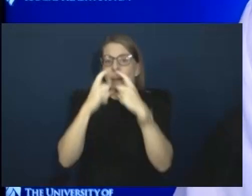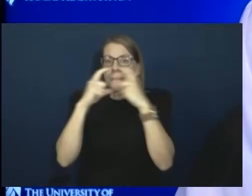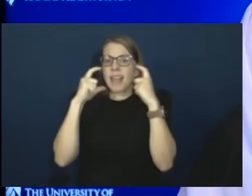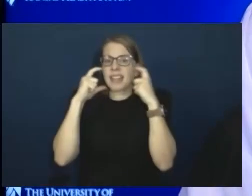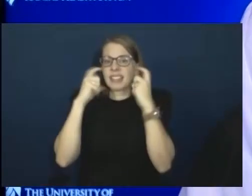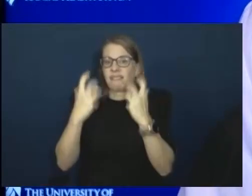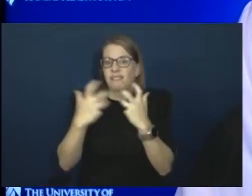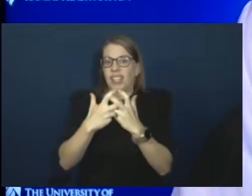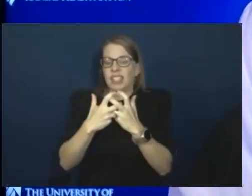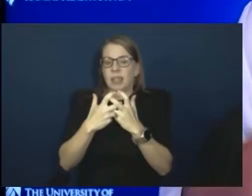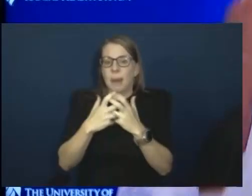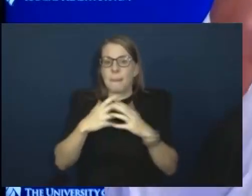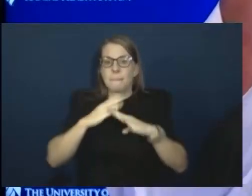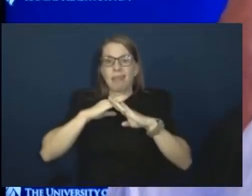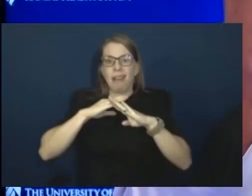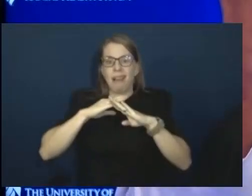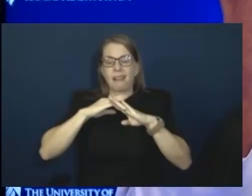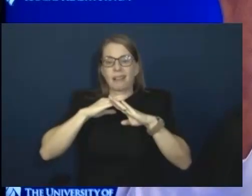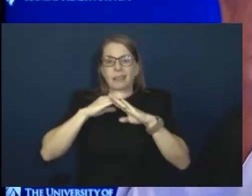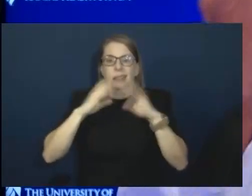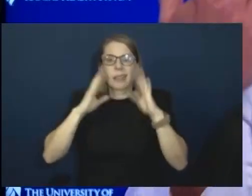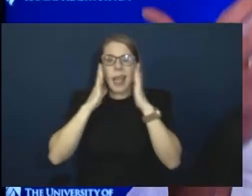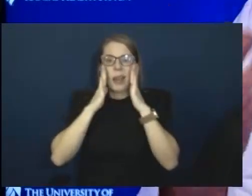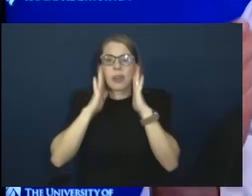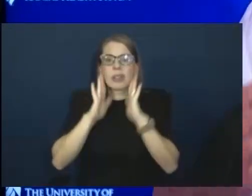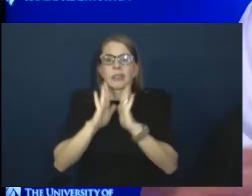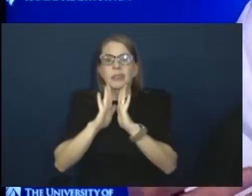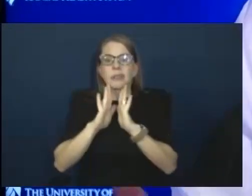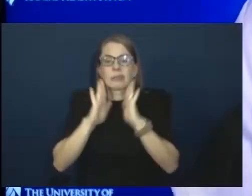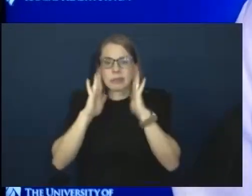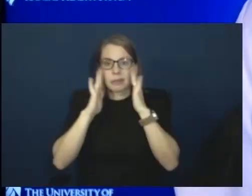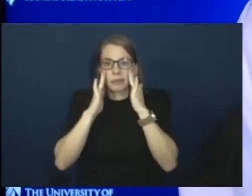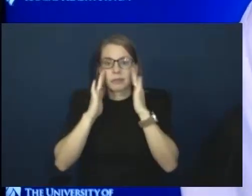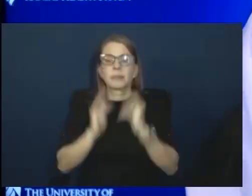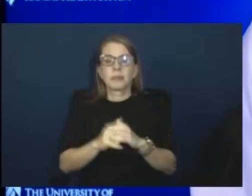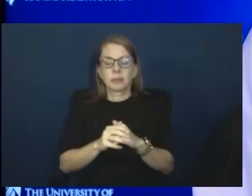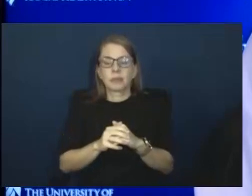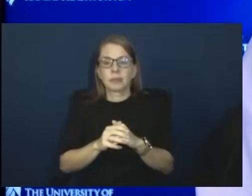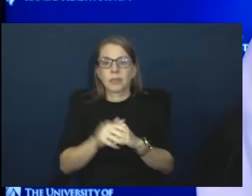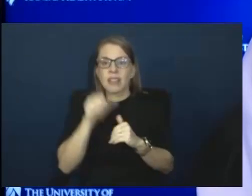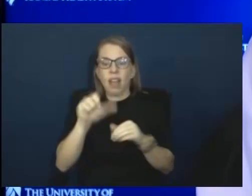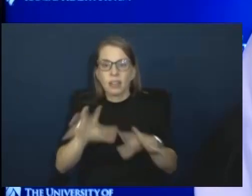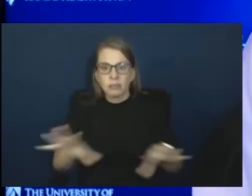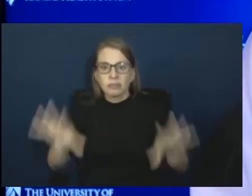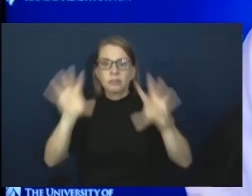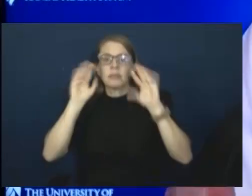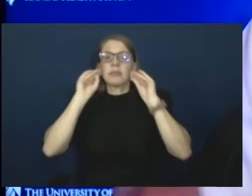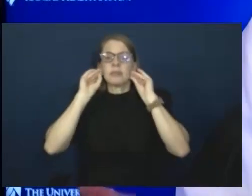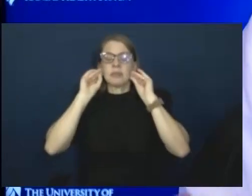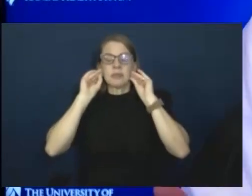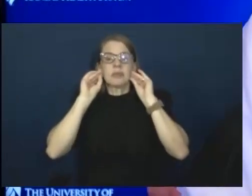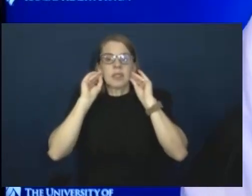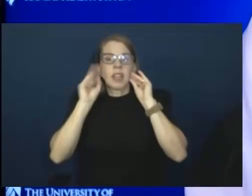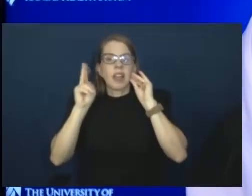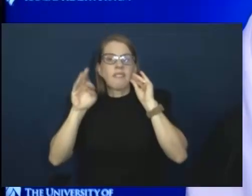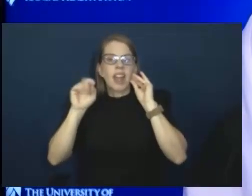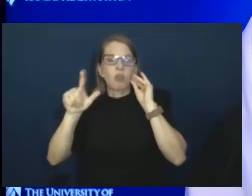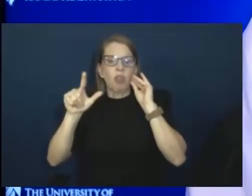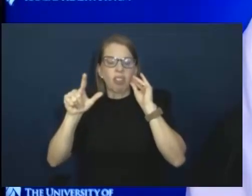blocks the areas around the outside of the mask, so you're not inhaling viral particles